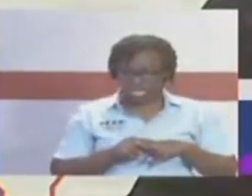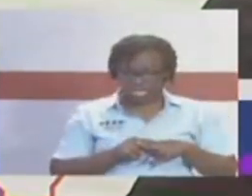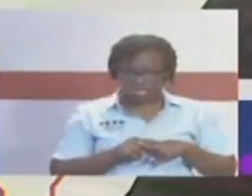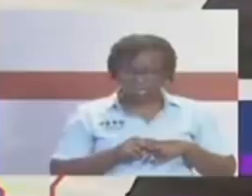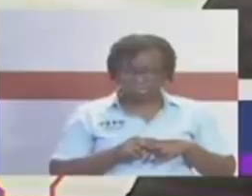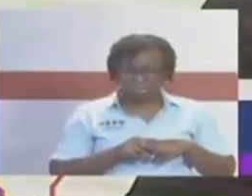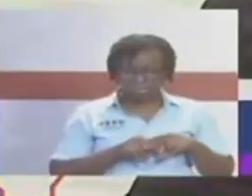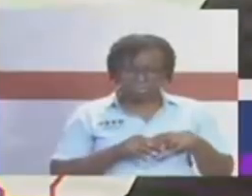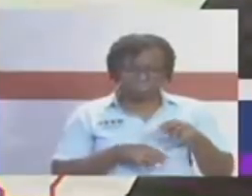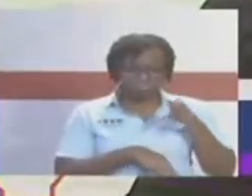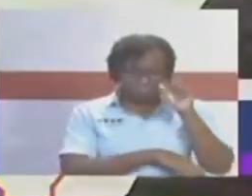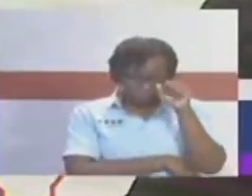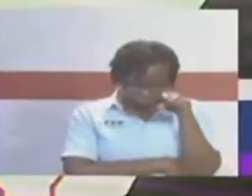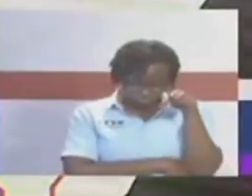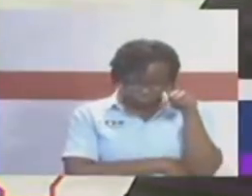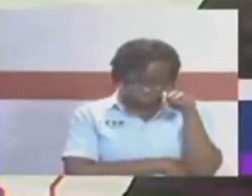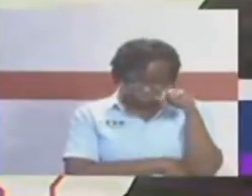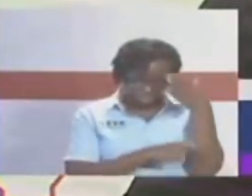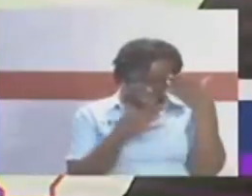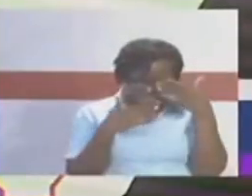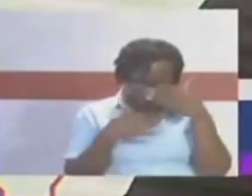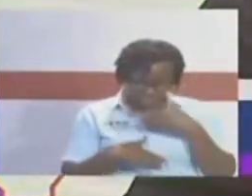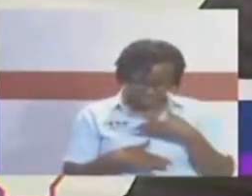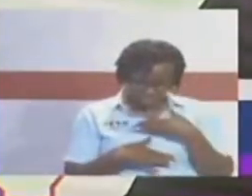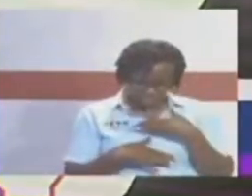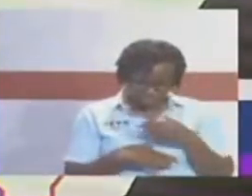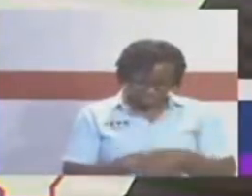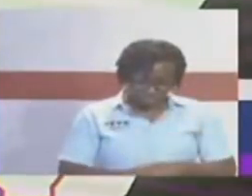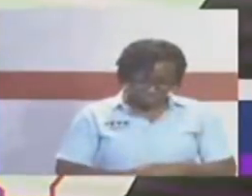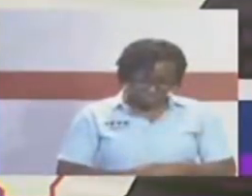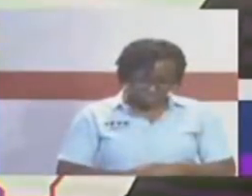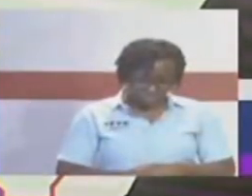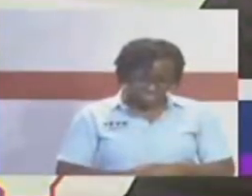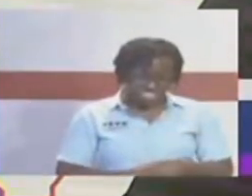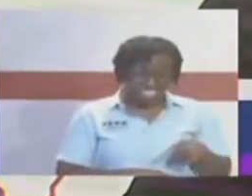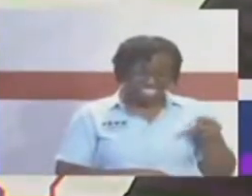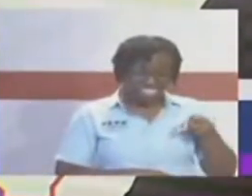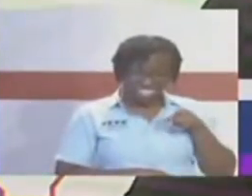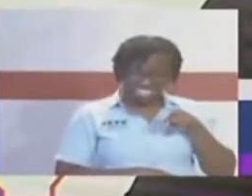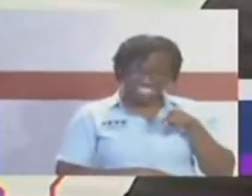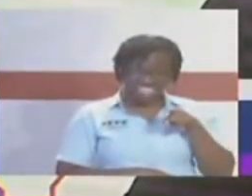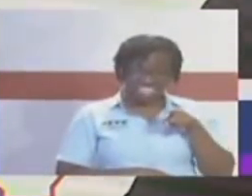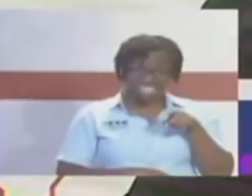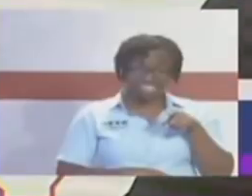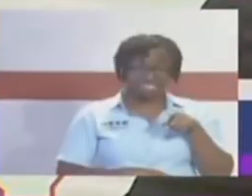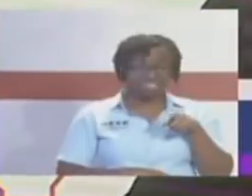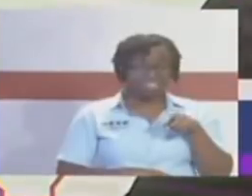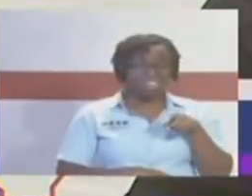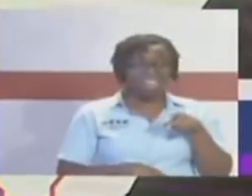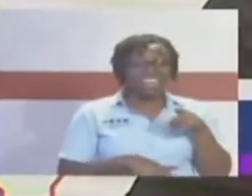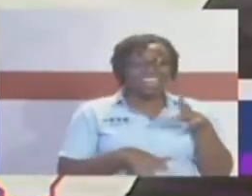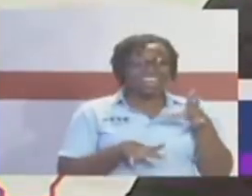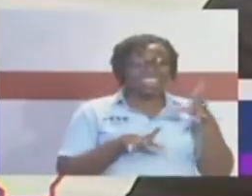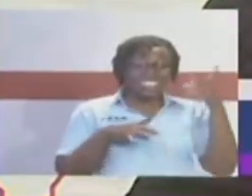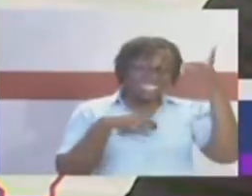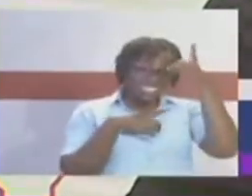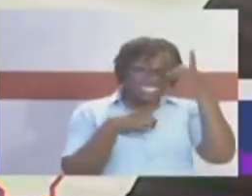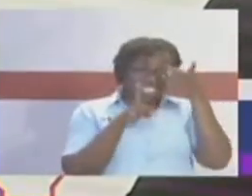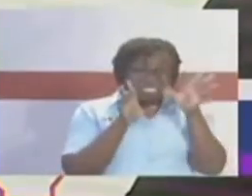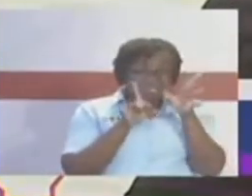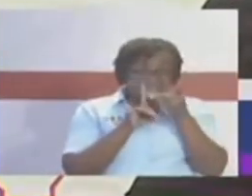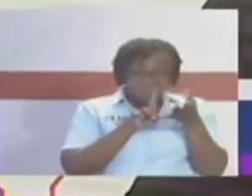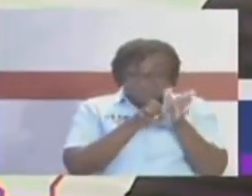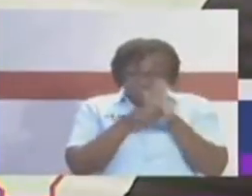down, looking very sad. Mr. A had a tortuous journey. He had severe COVID disease, but he was fighting